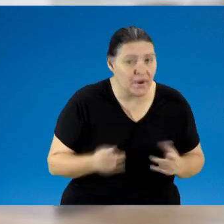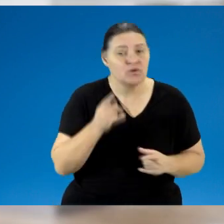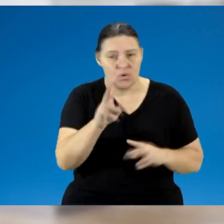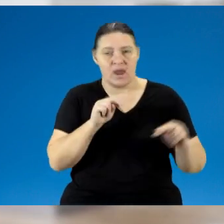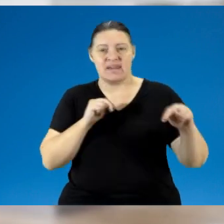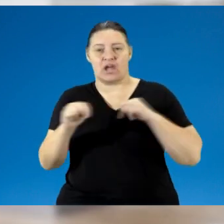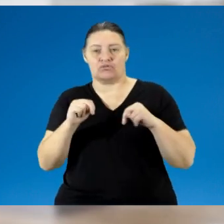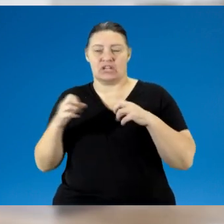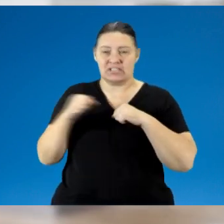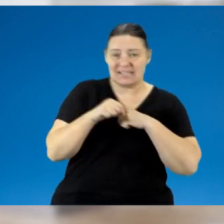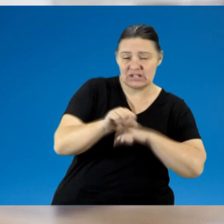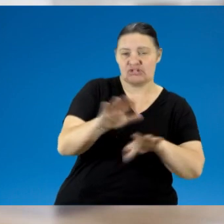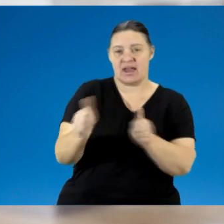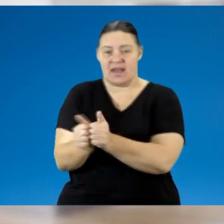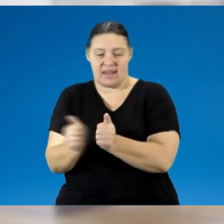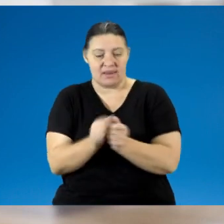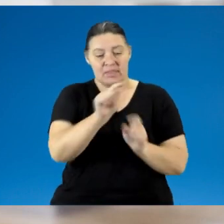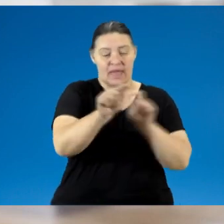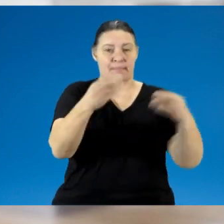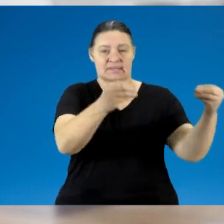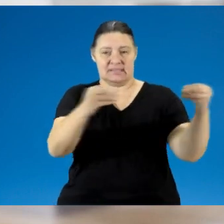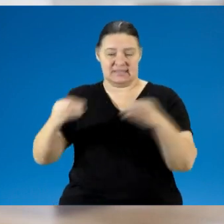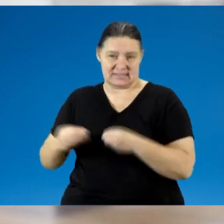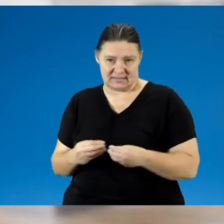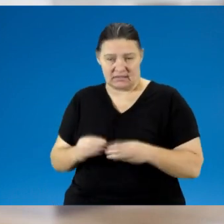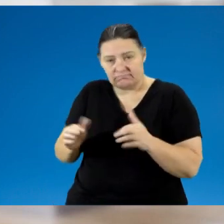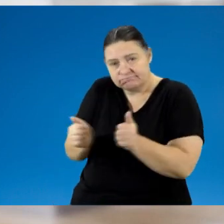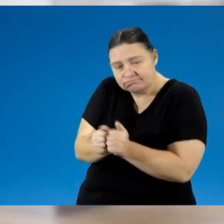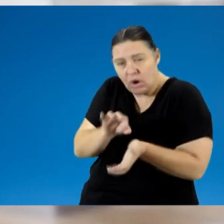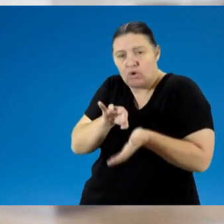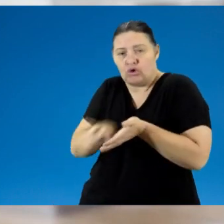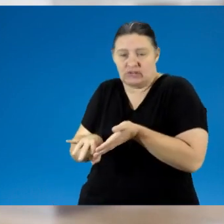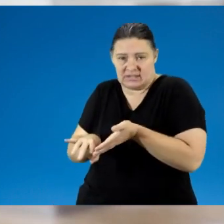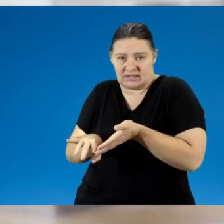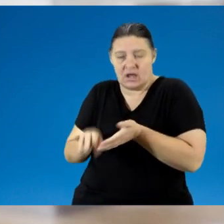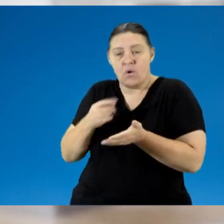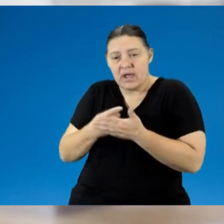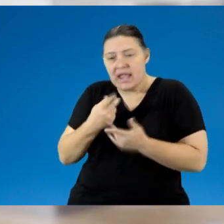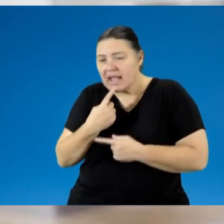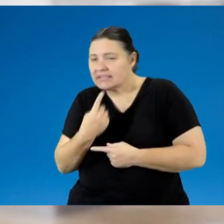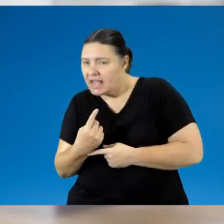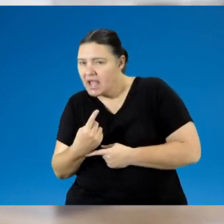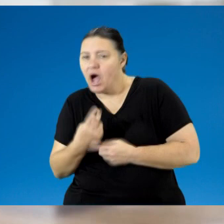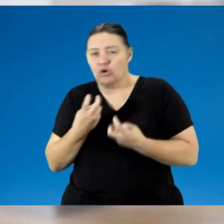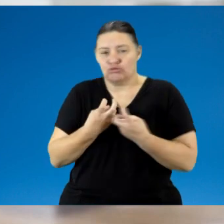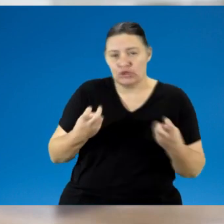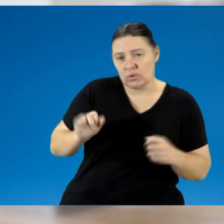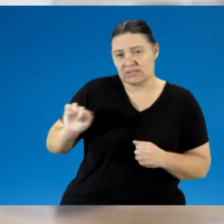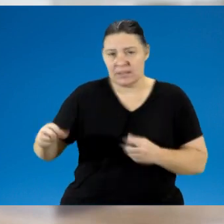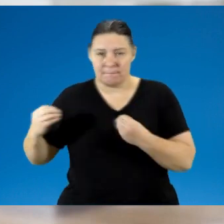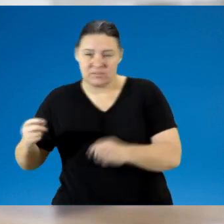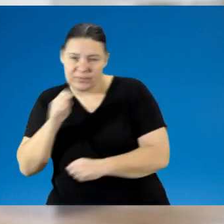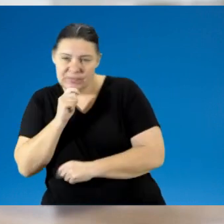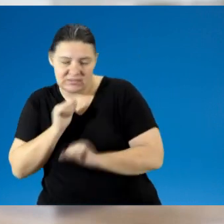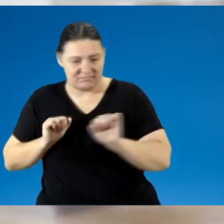we negotiate strategic alliances by doing what? By having contracts whereby we can be able to use resources of